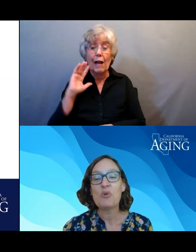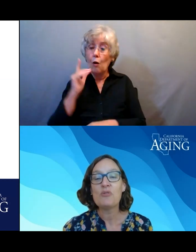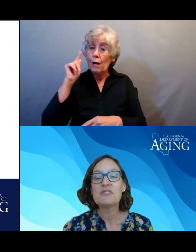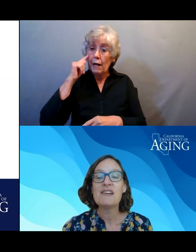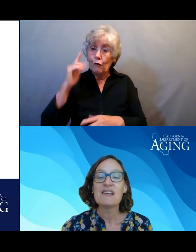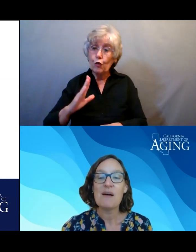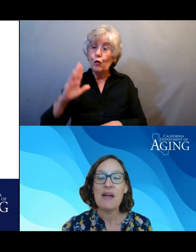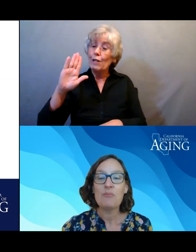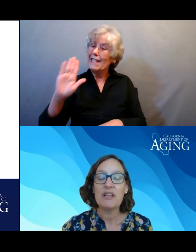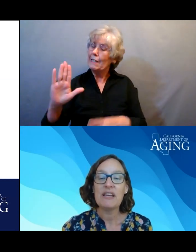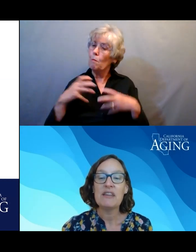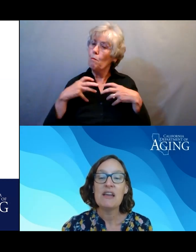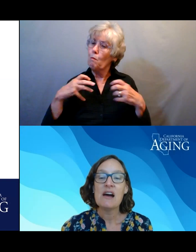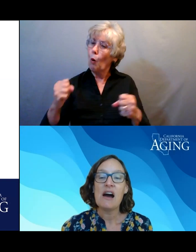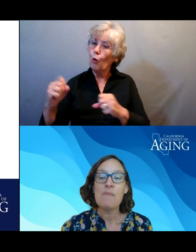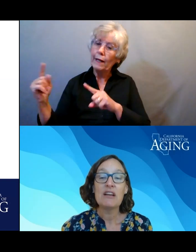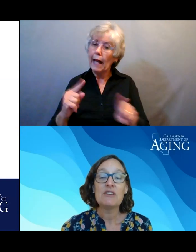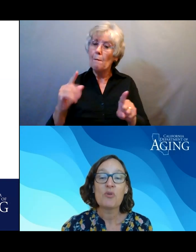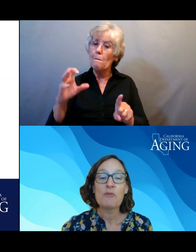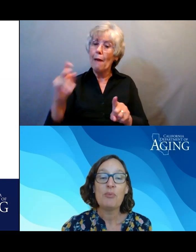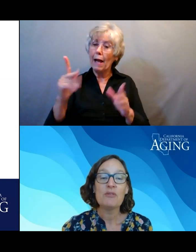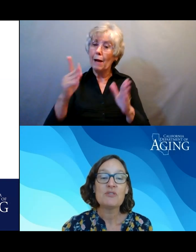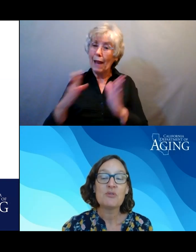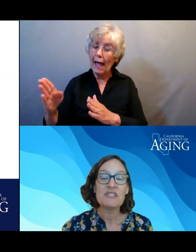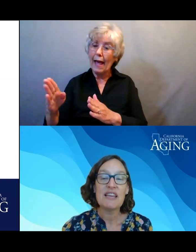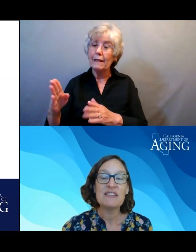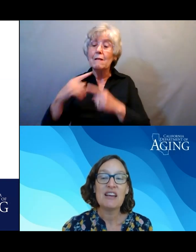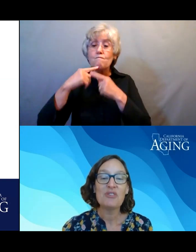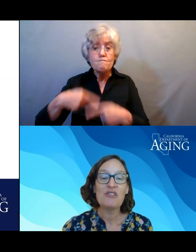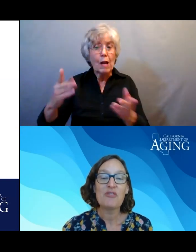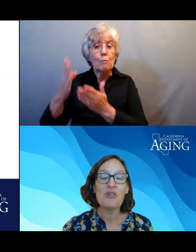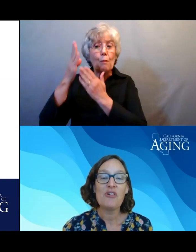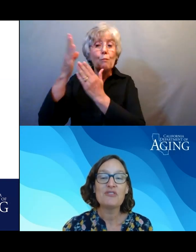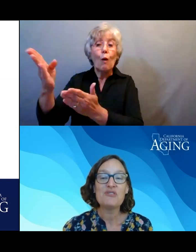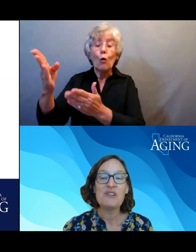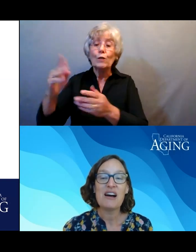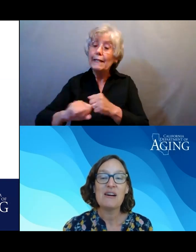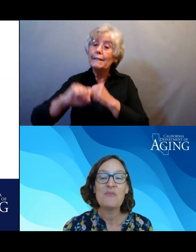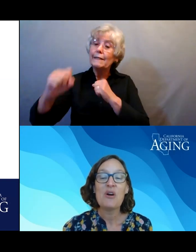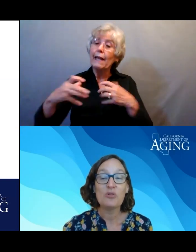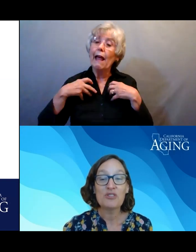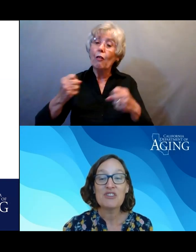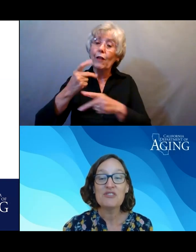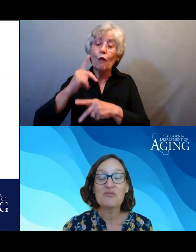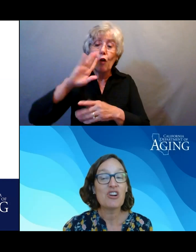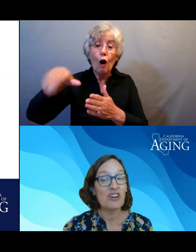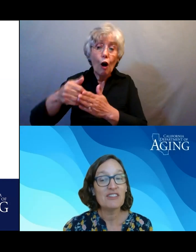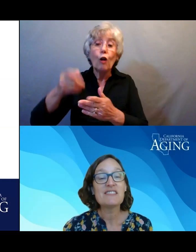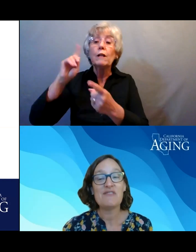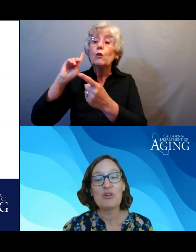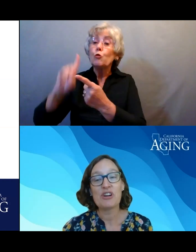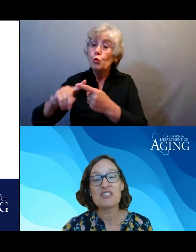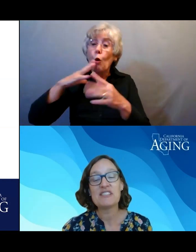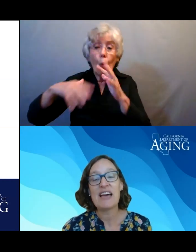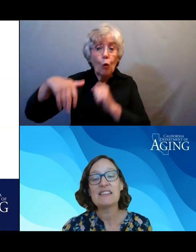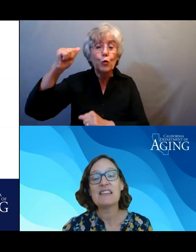his bold comeback plan, made a historic proposal to extend healthcare for all to older adults, regardless